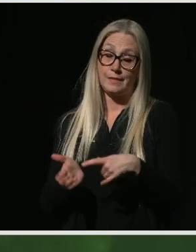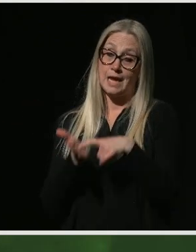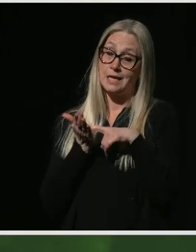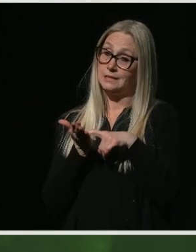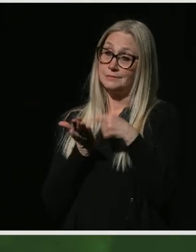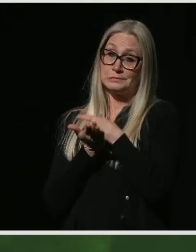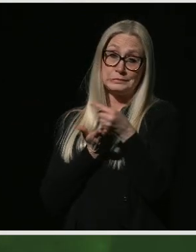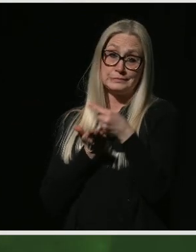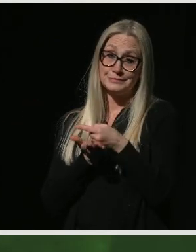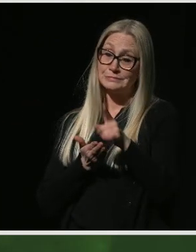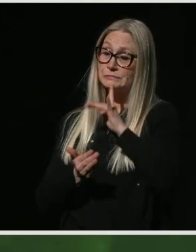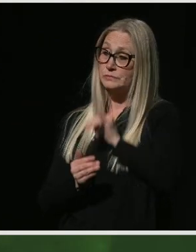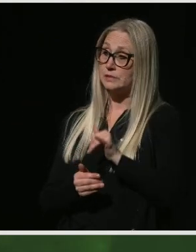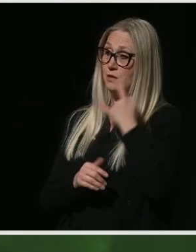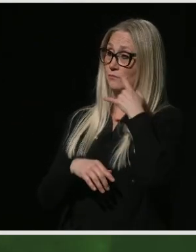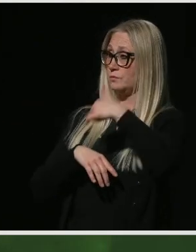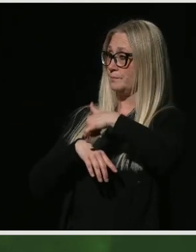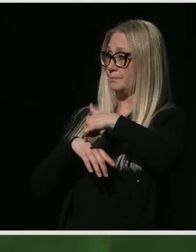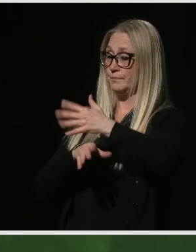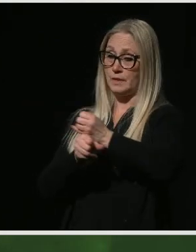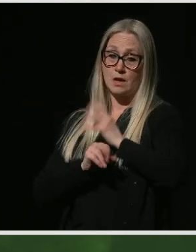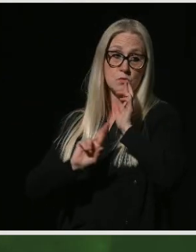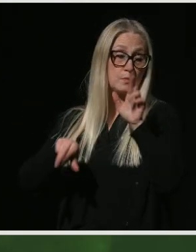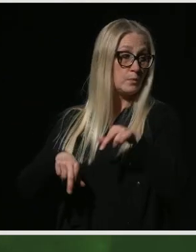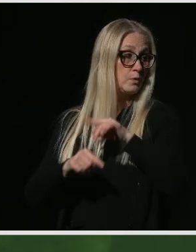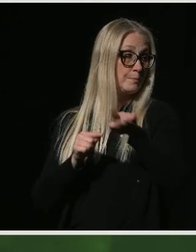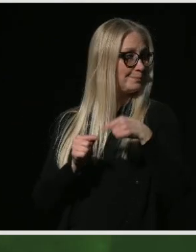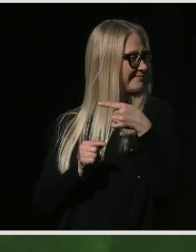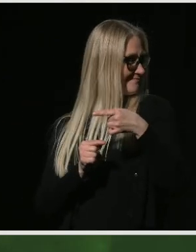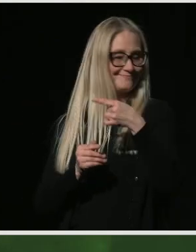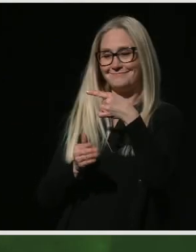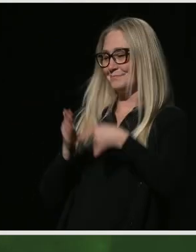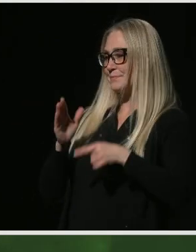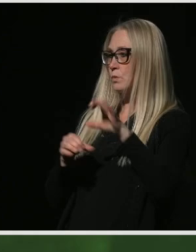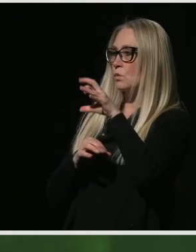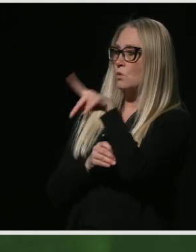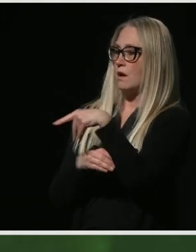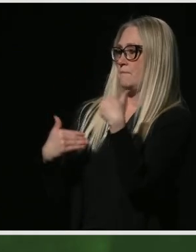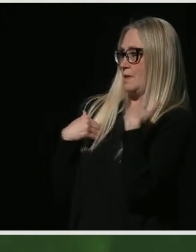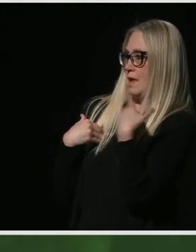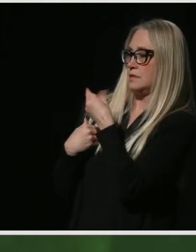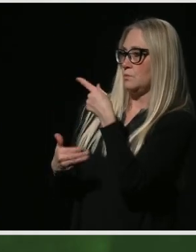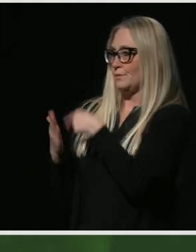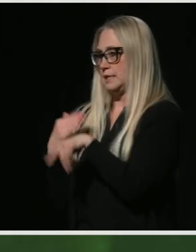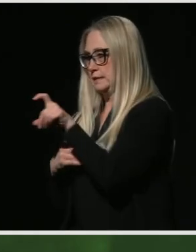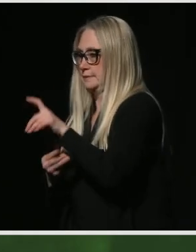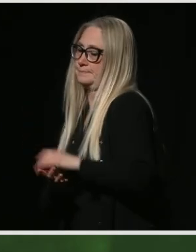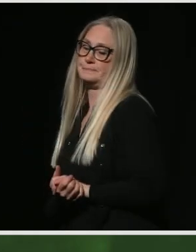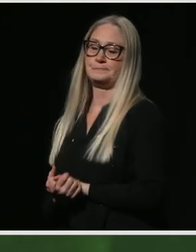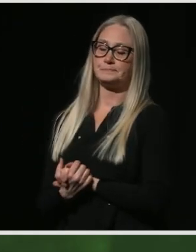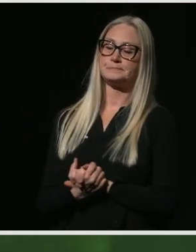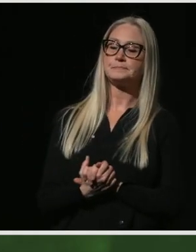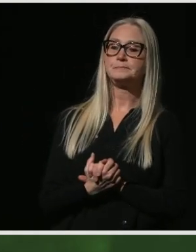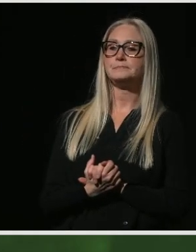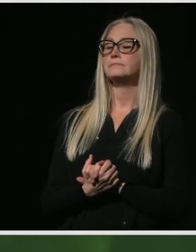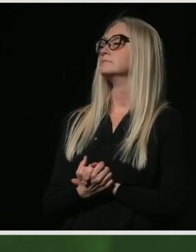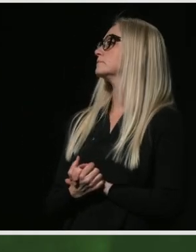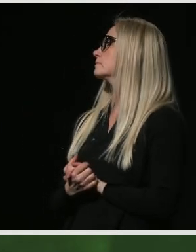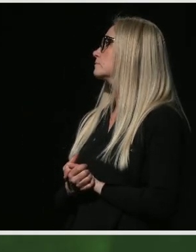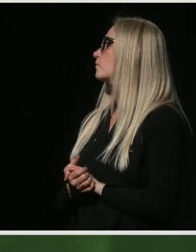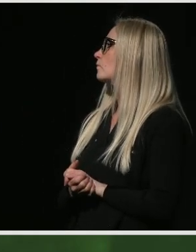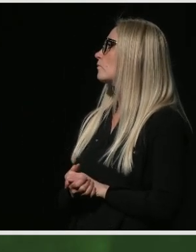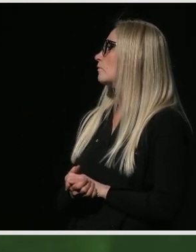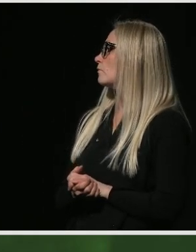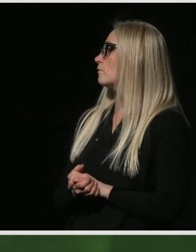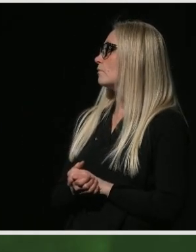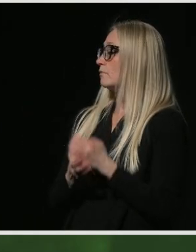sometimes weeks, to then get a report on what your crop actually has and what it needs. Agronomists all over the country try to